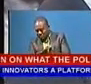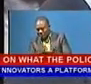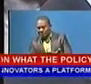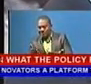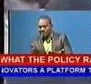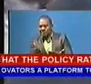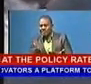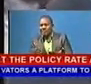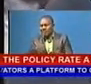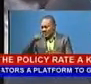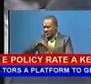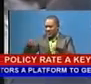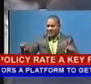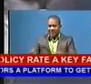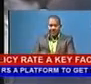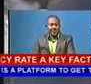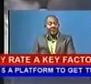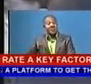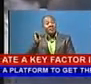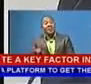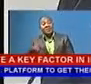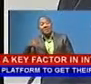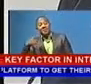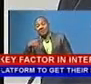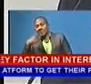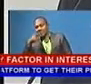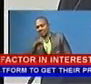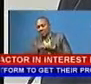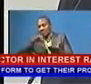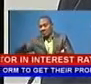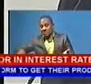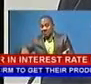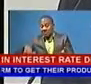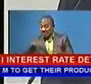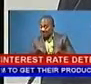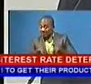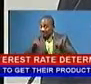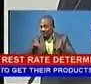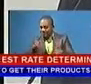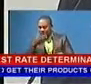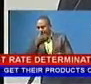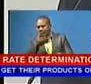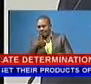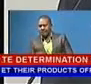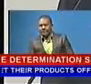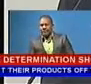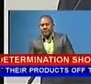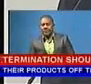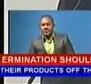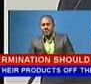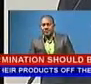based on the polling stations that he said he had deleted. And in that, pursuant to that,